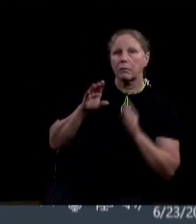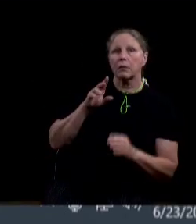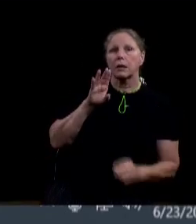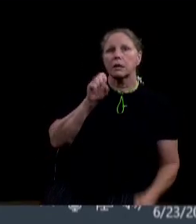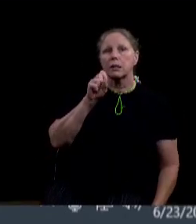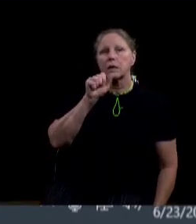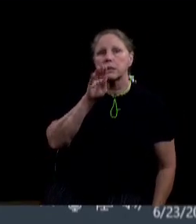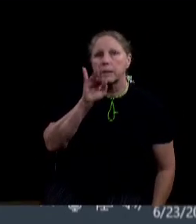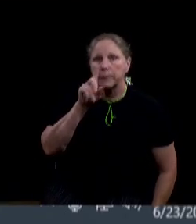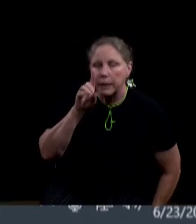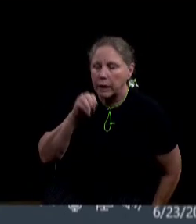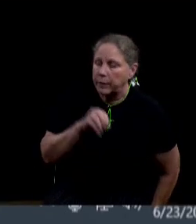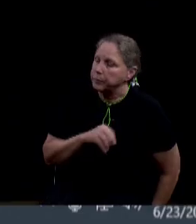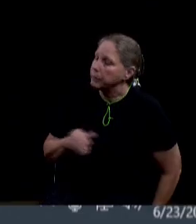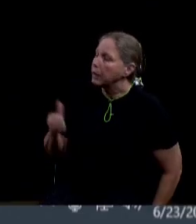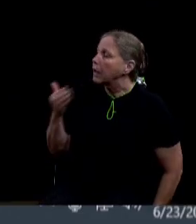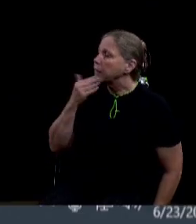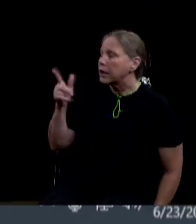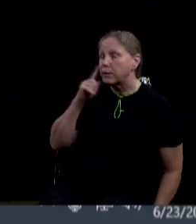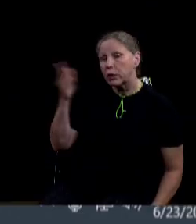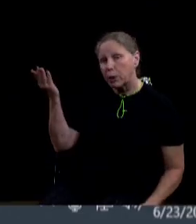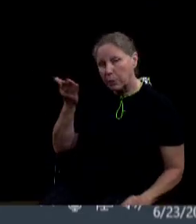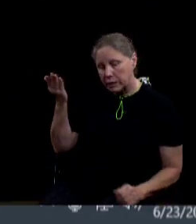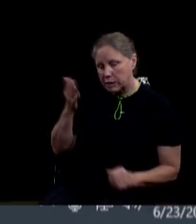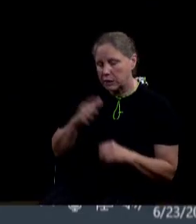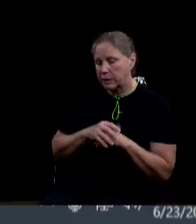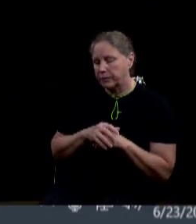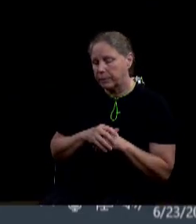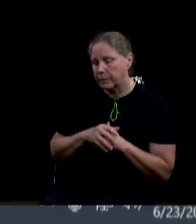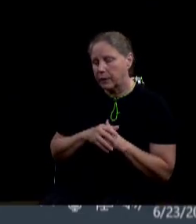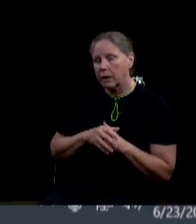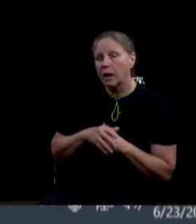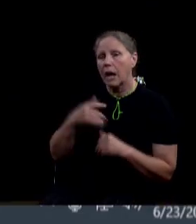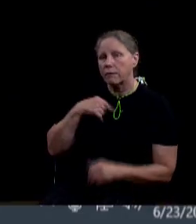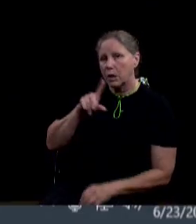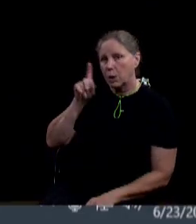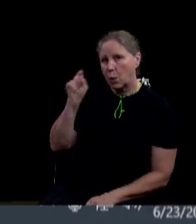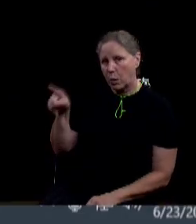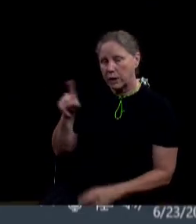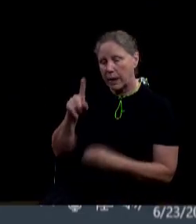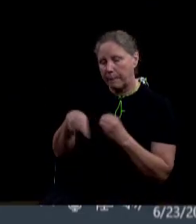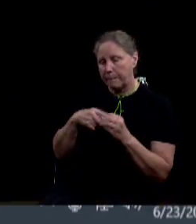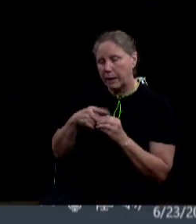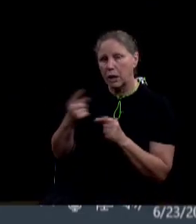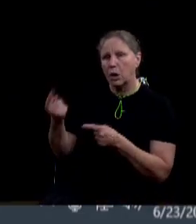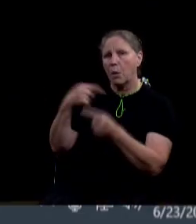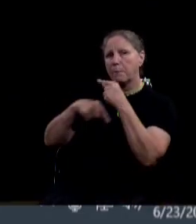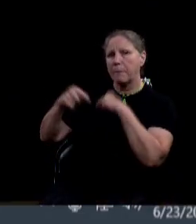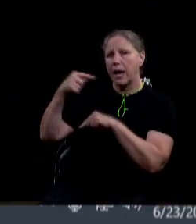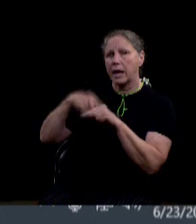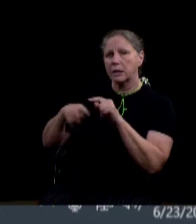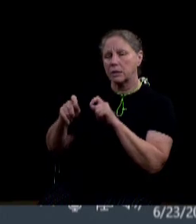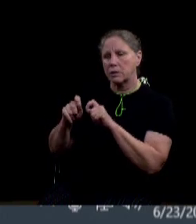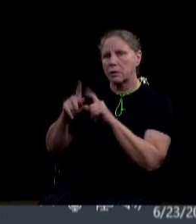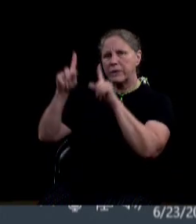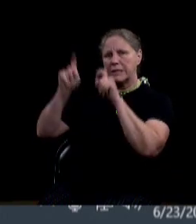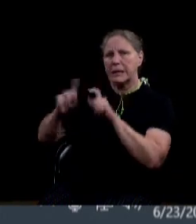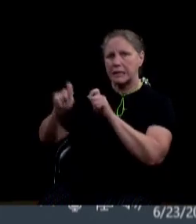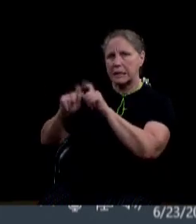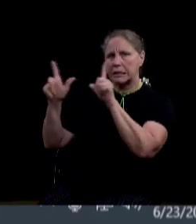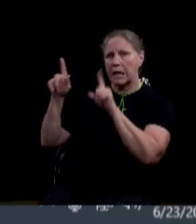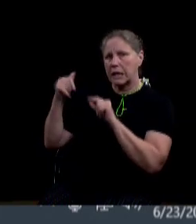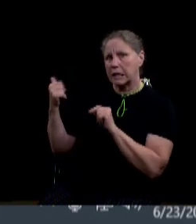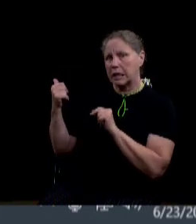Gray, I have a question about, can we go back to the testing slide, if you don't mind, please? I'd like to look at some of